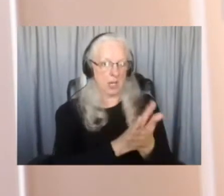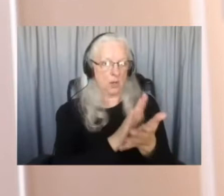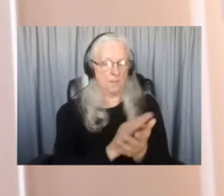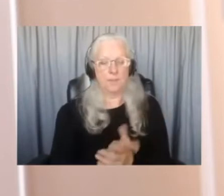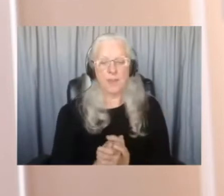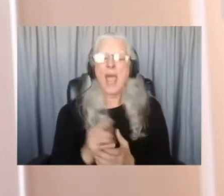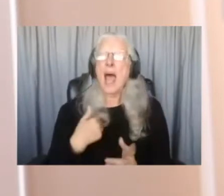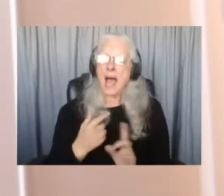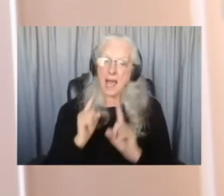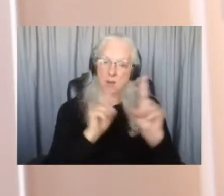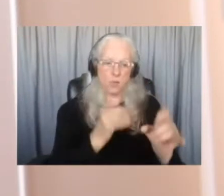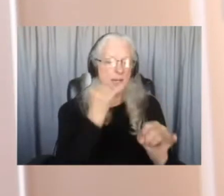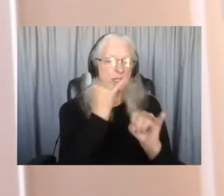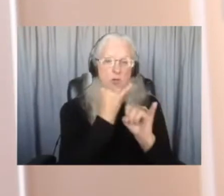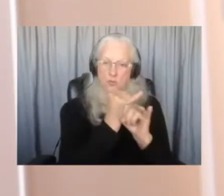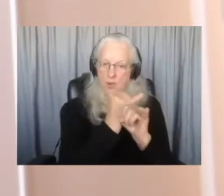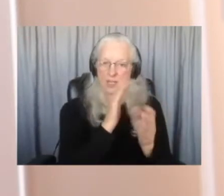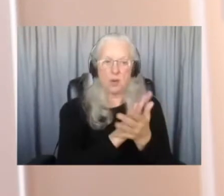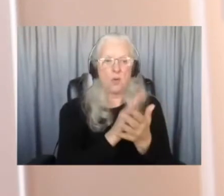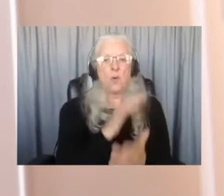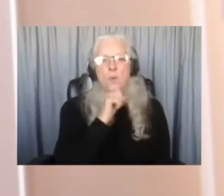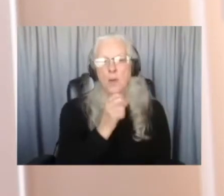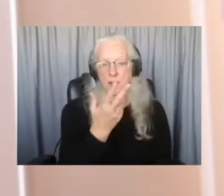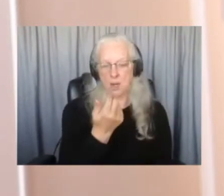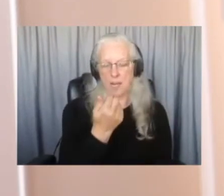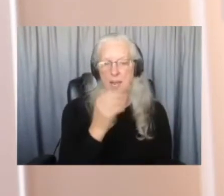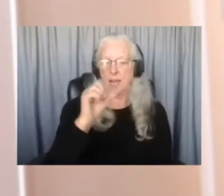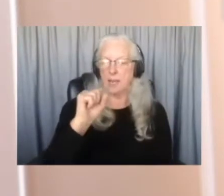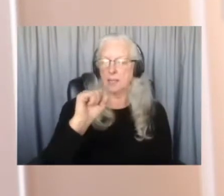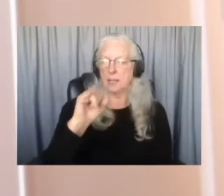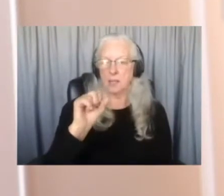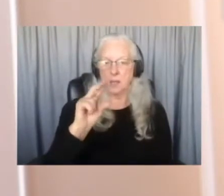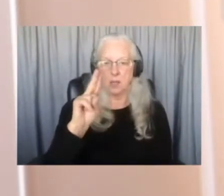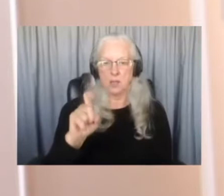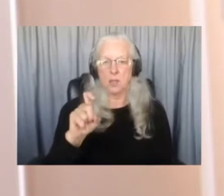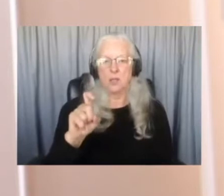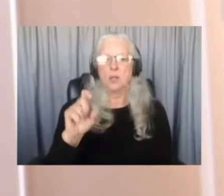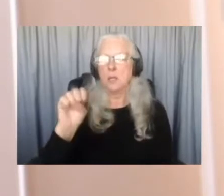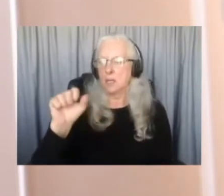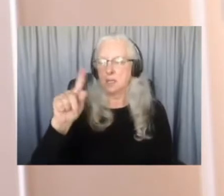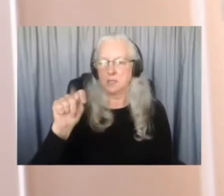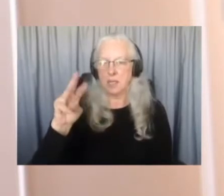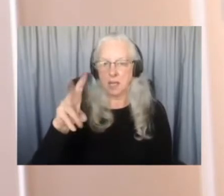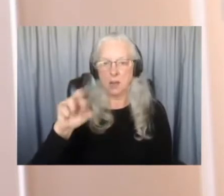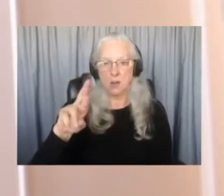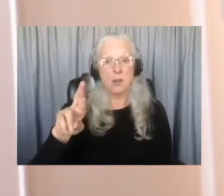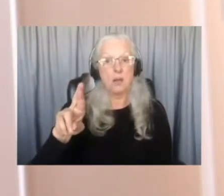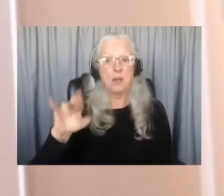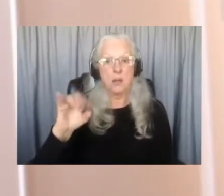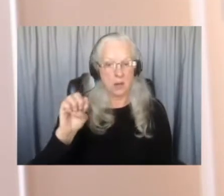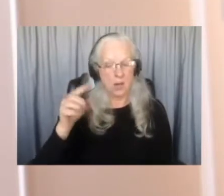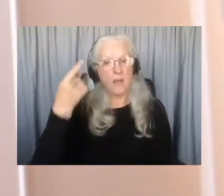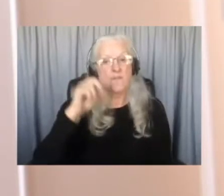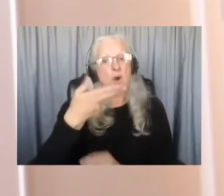13 to Sault Ste. Marie to go to high school there and residential Shingwak school for